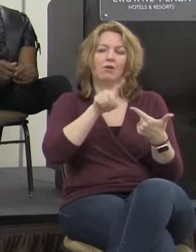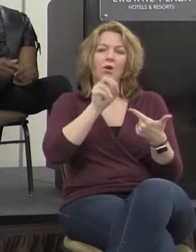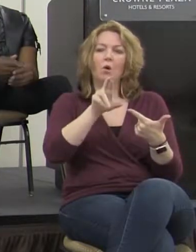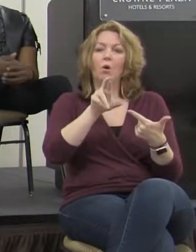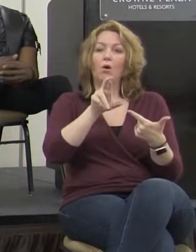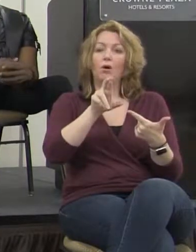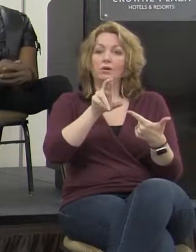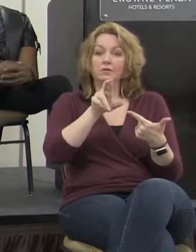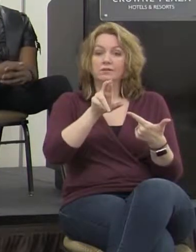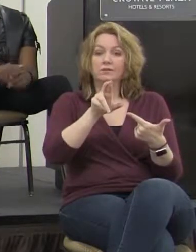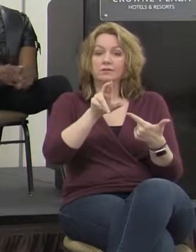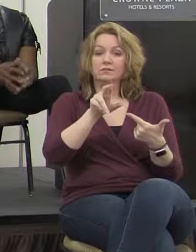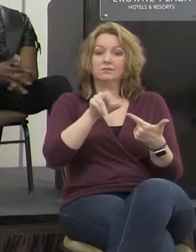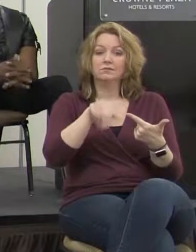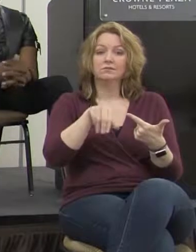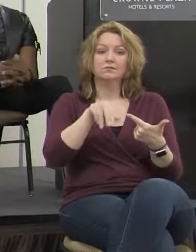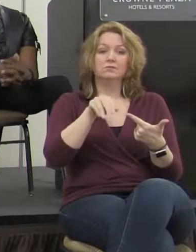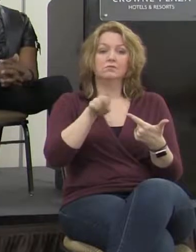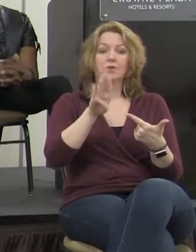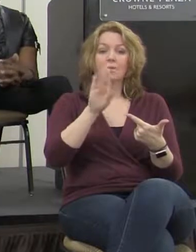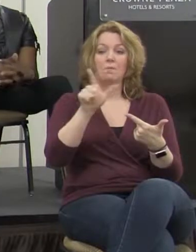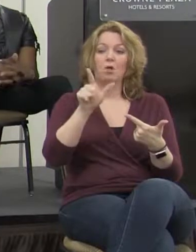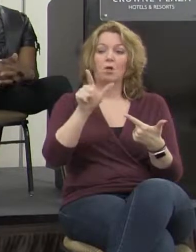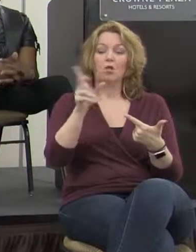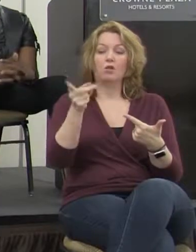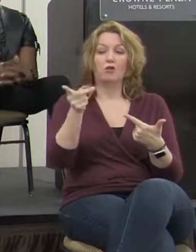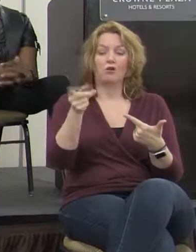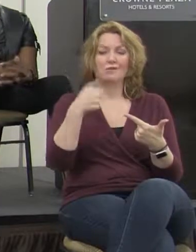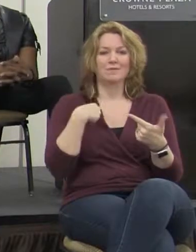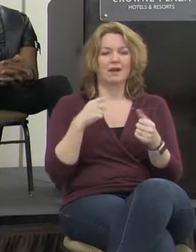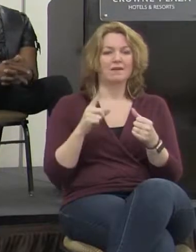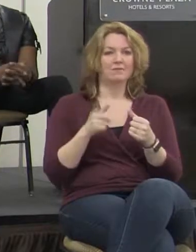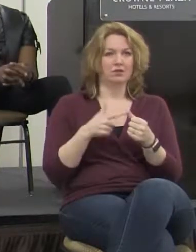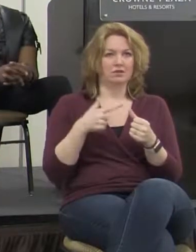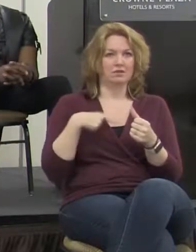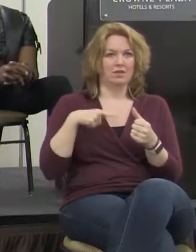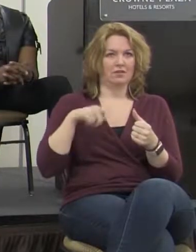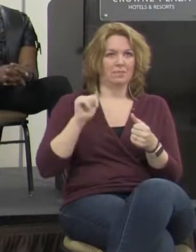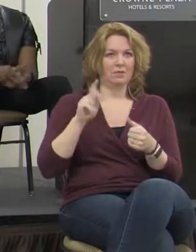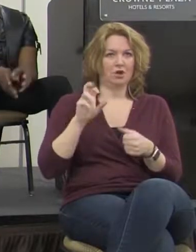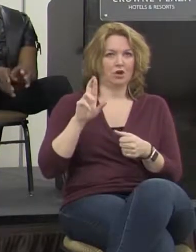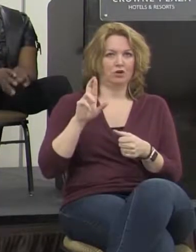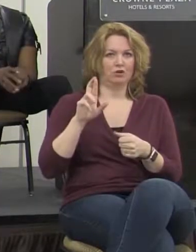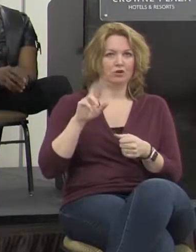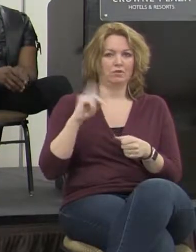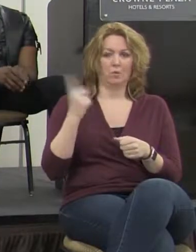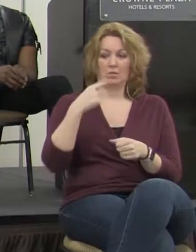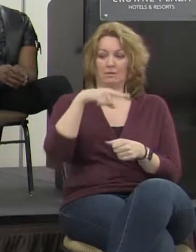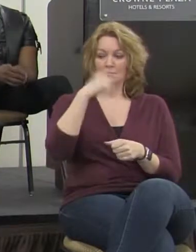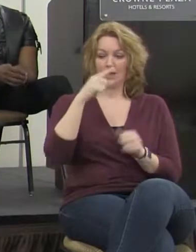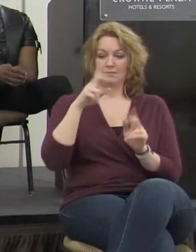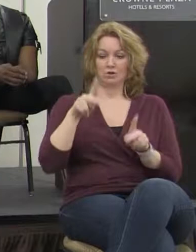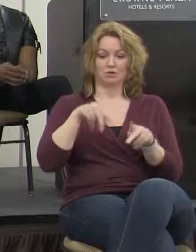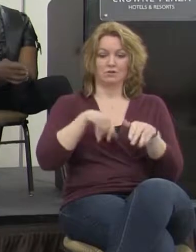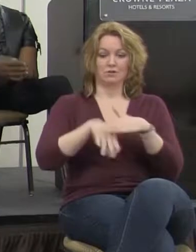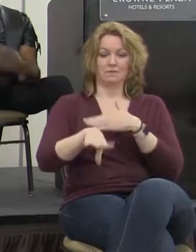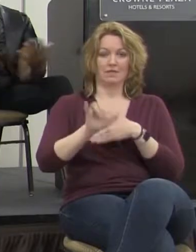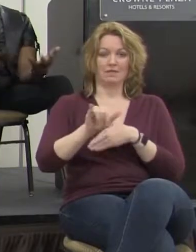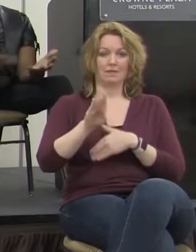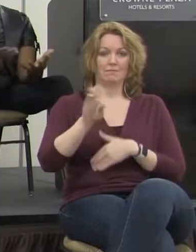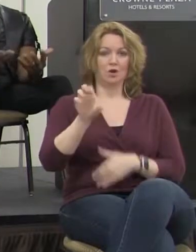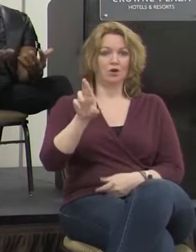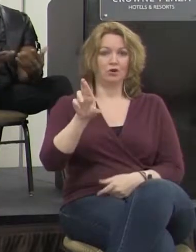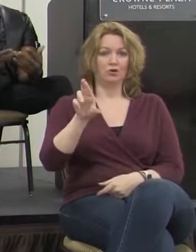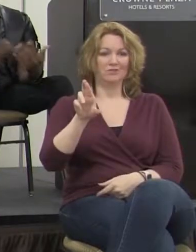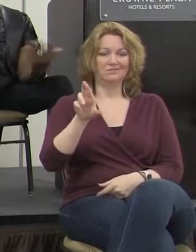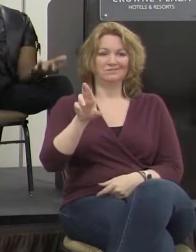believe it or not, Bulldogs was a leather bar, probably my first leather bar, as the only black person in that bar, and not